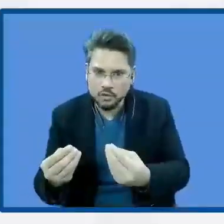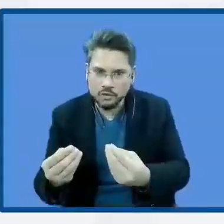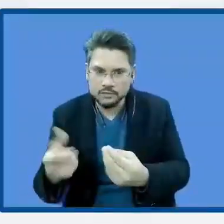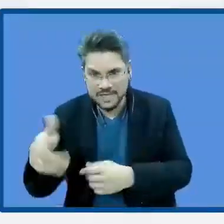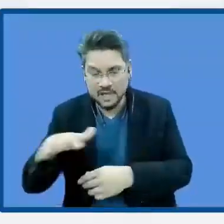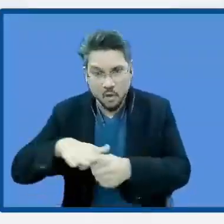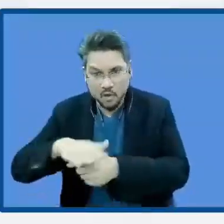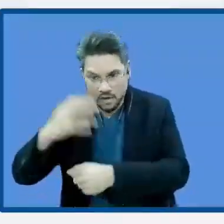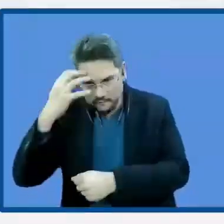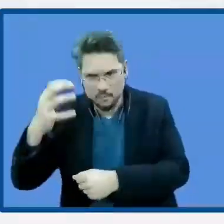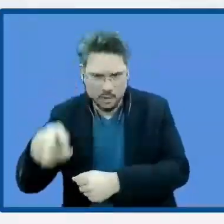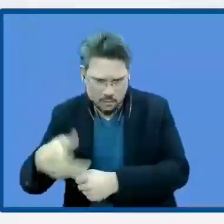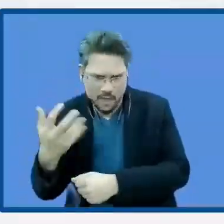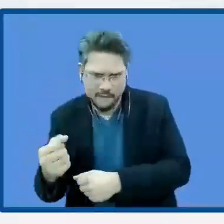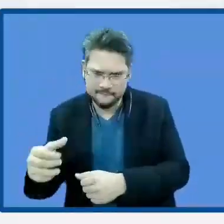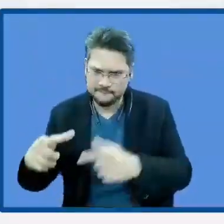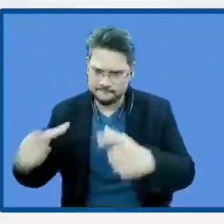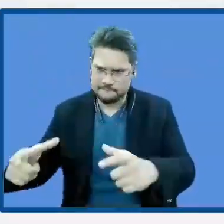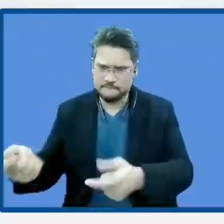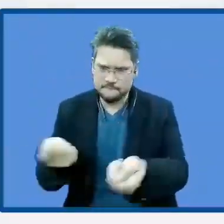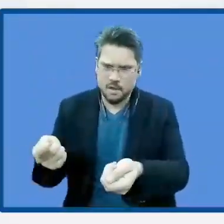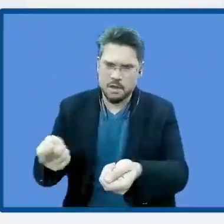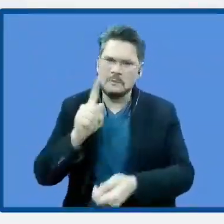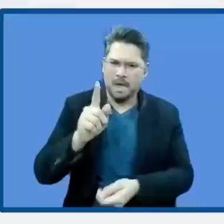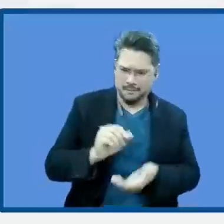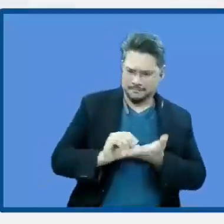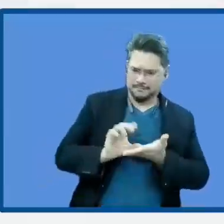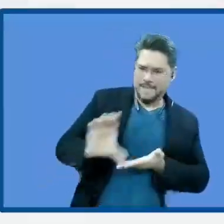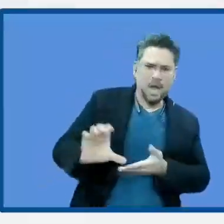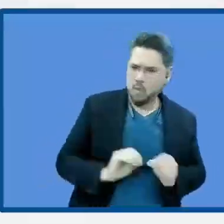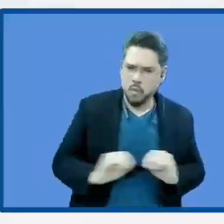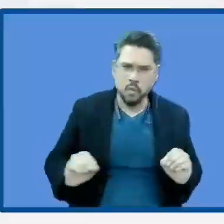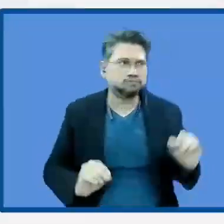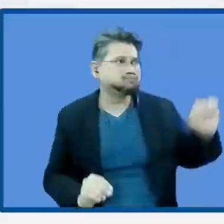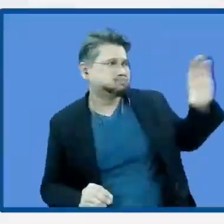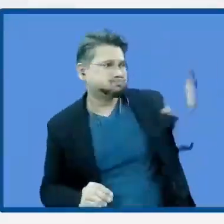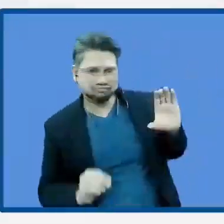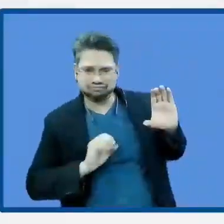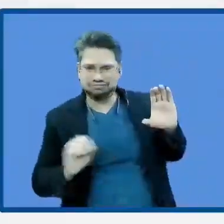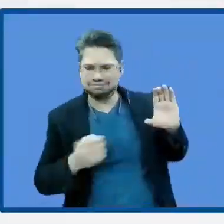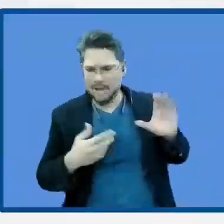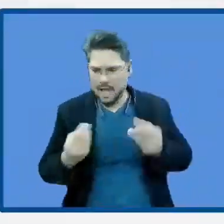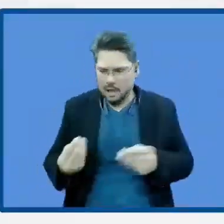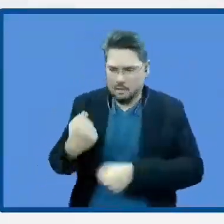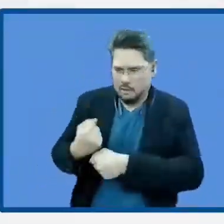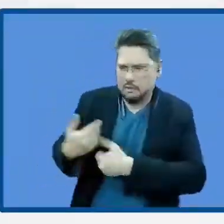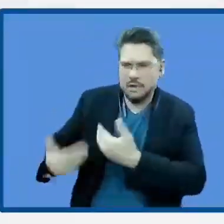jurisdiction but not budget, well, this is even worse, because at some point the jurisdiction is